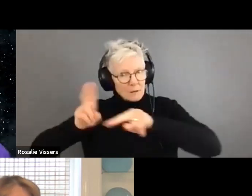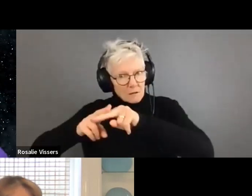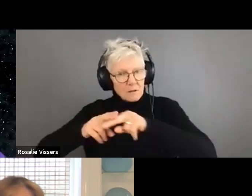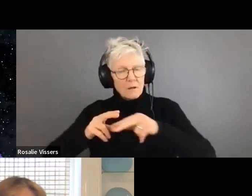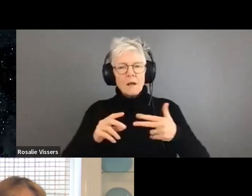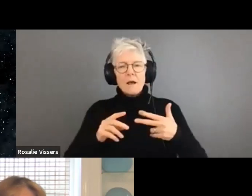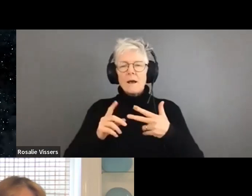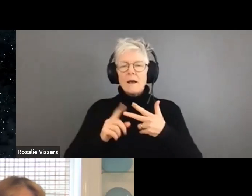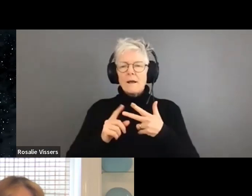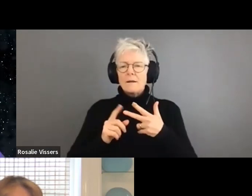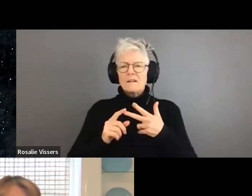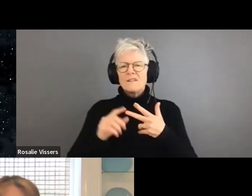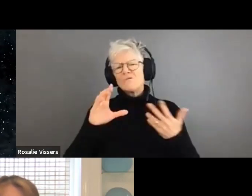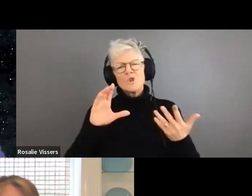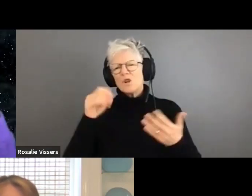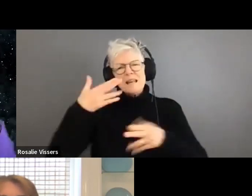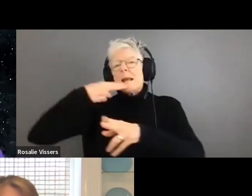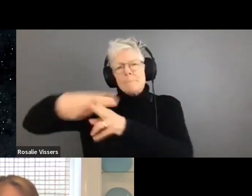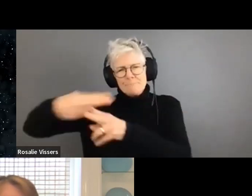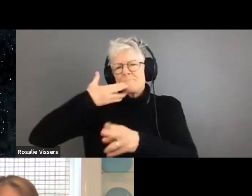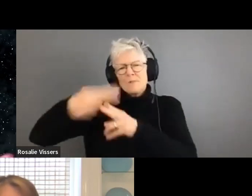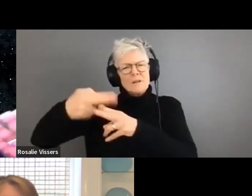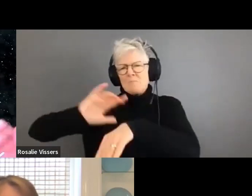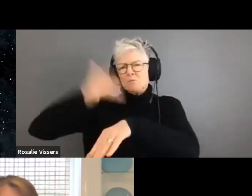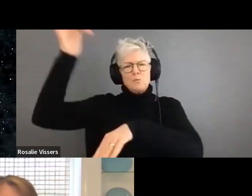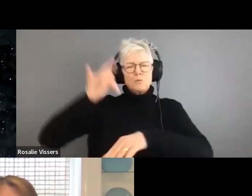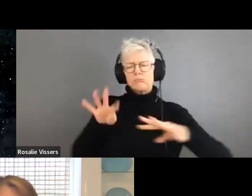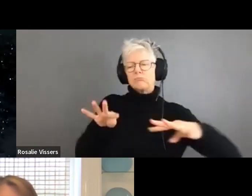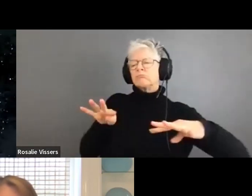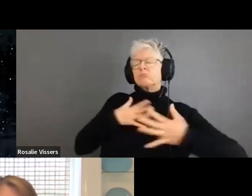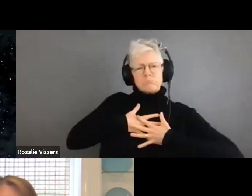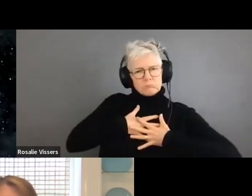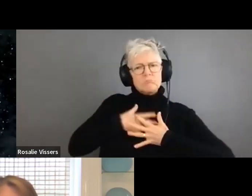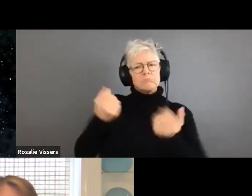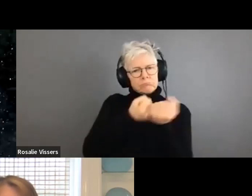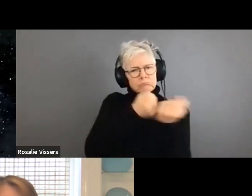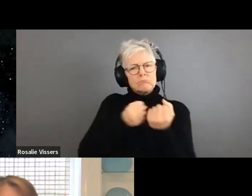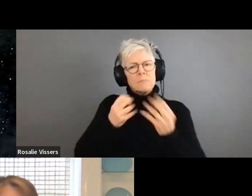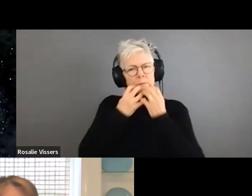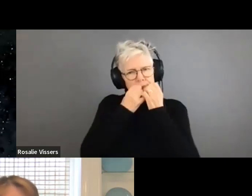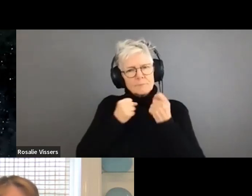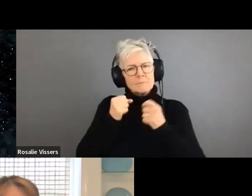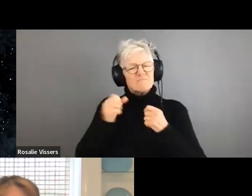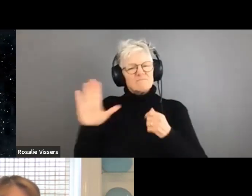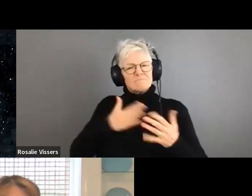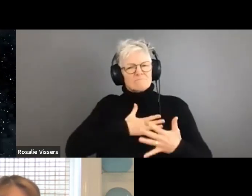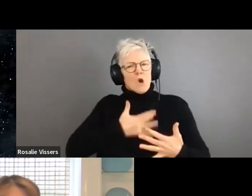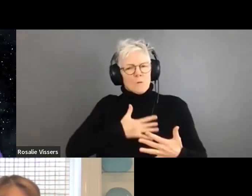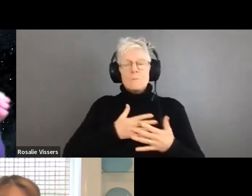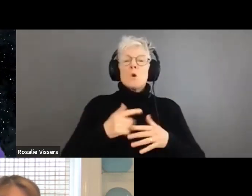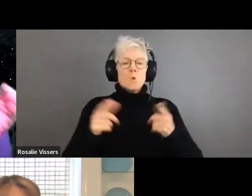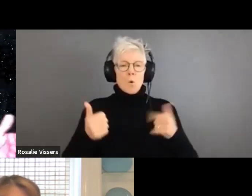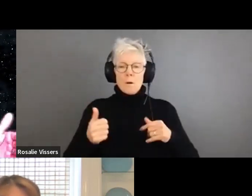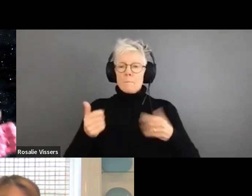and good corporate citizen. Absolutely. Something like that. Those three things so they may not always